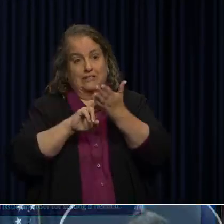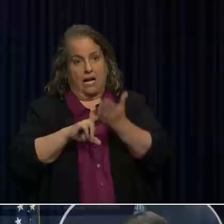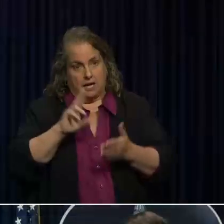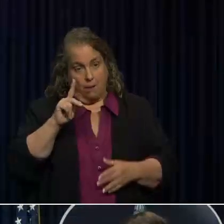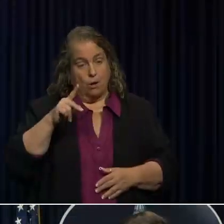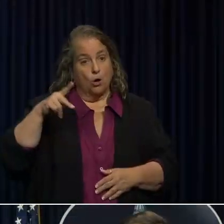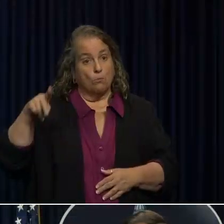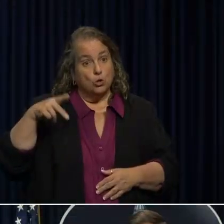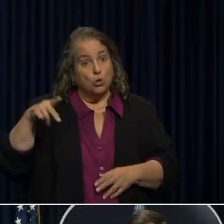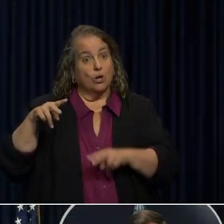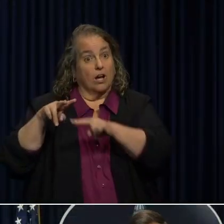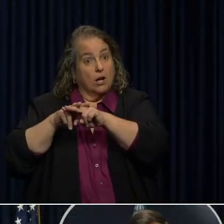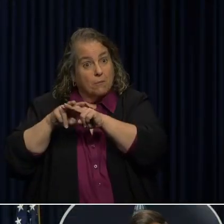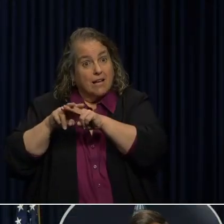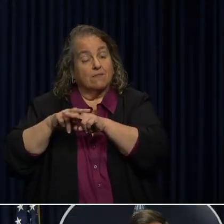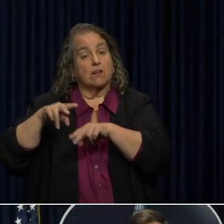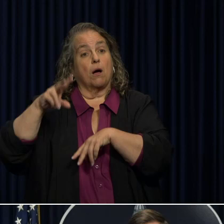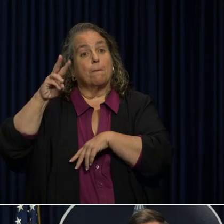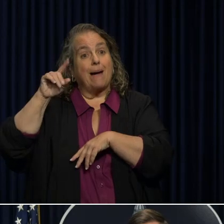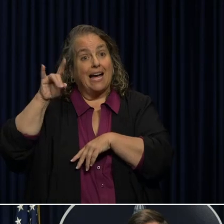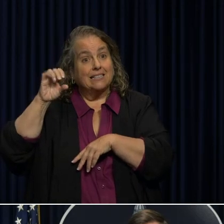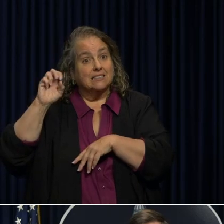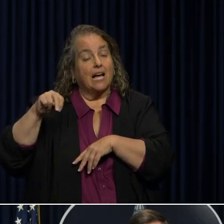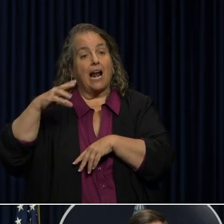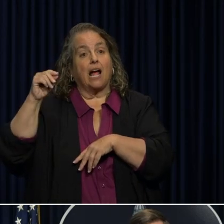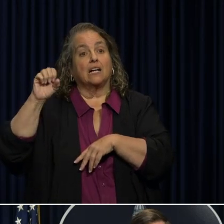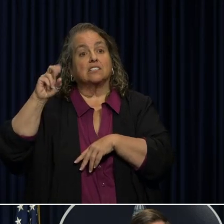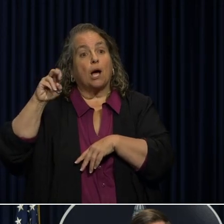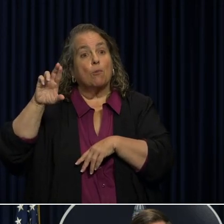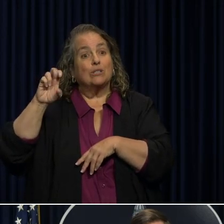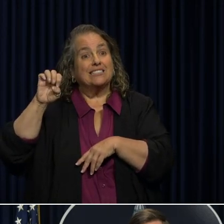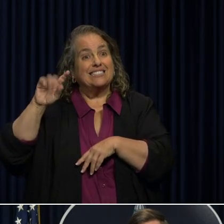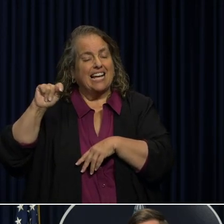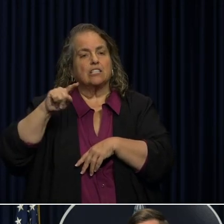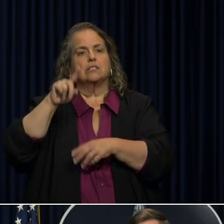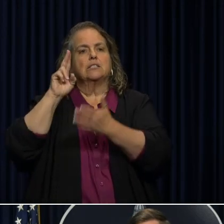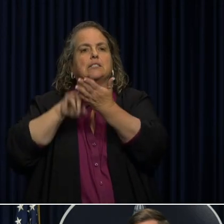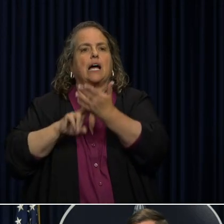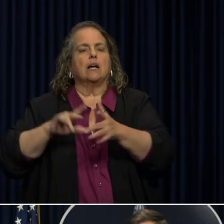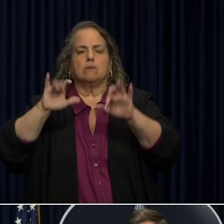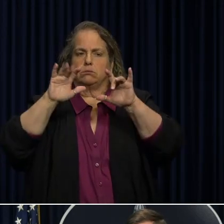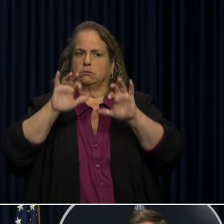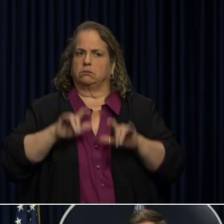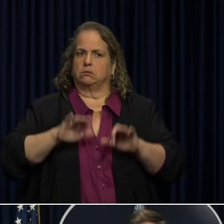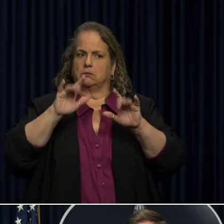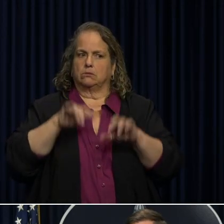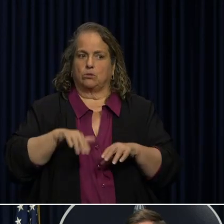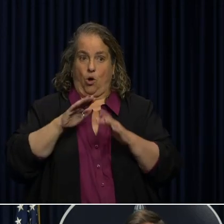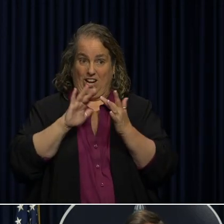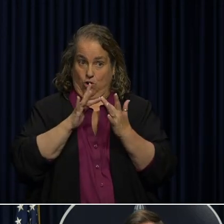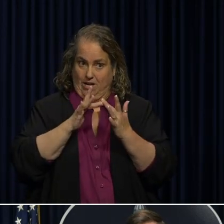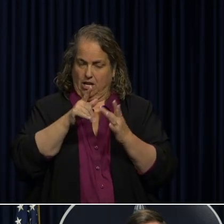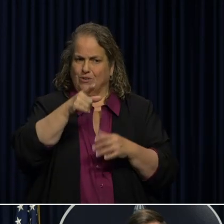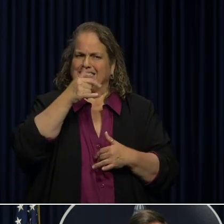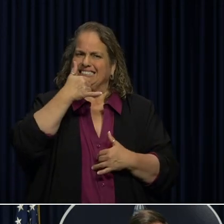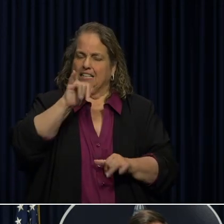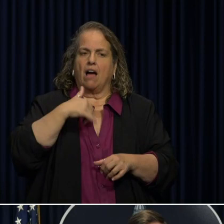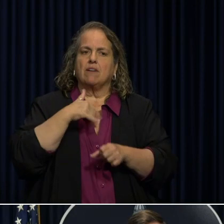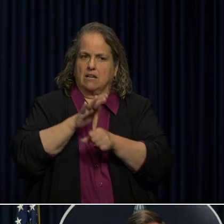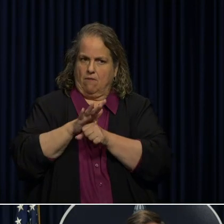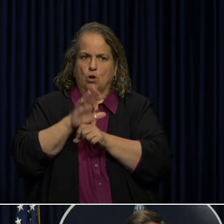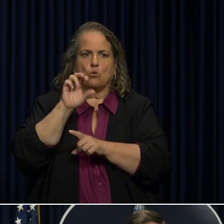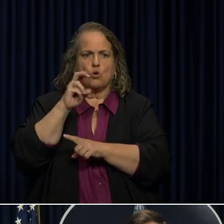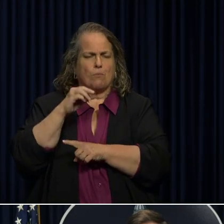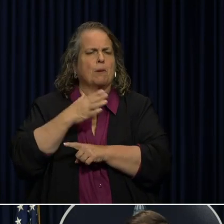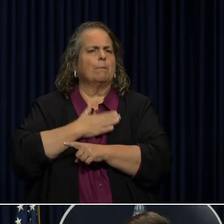have 2 extra days now, that we have as many signups as we can. There's still capacity. We need people to sign